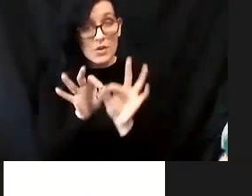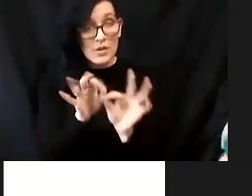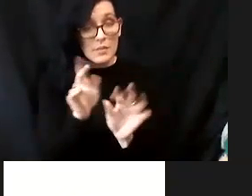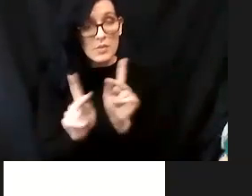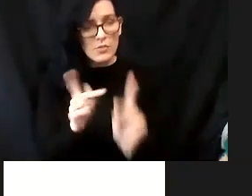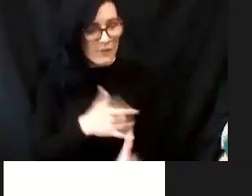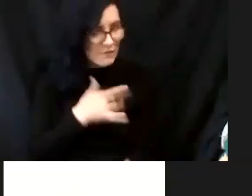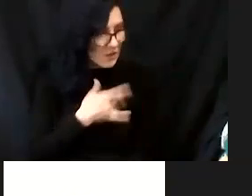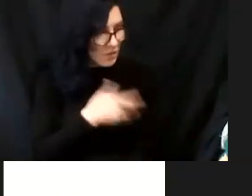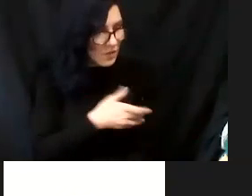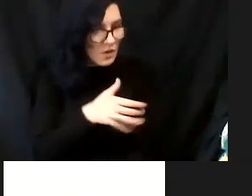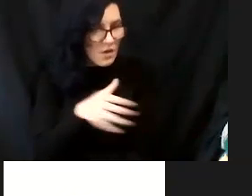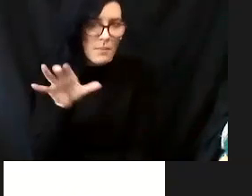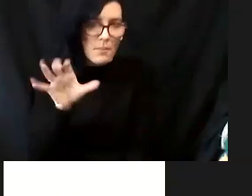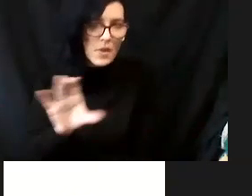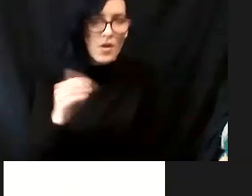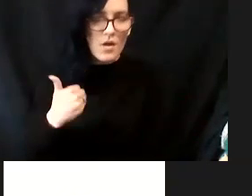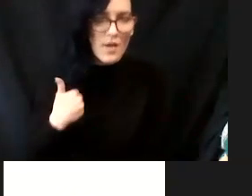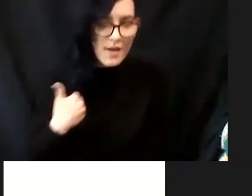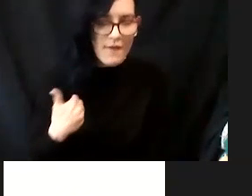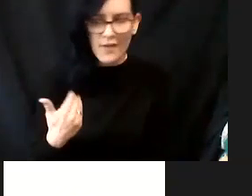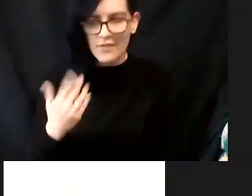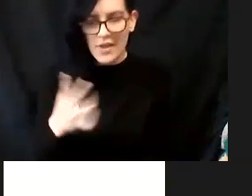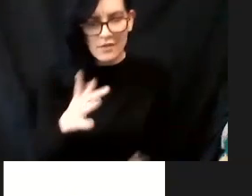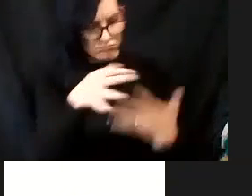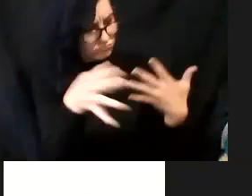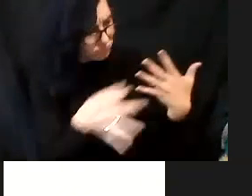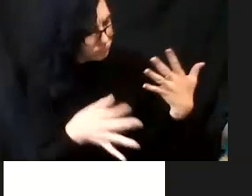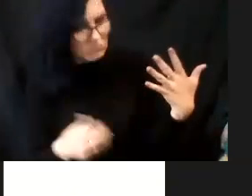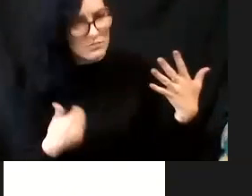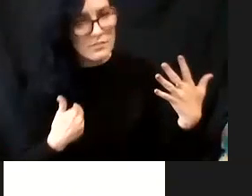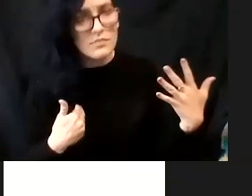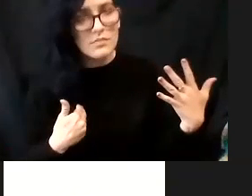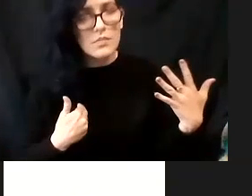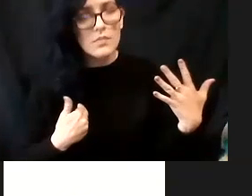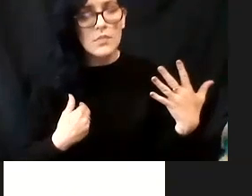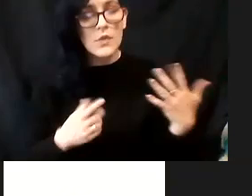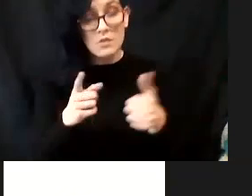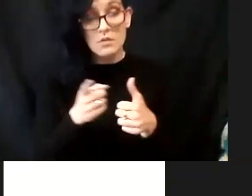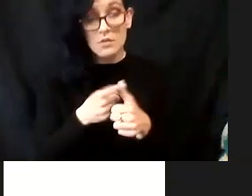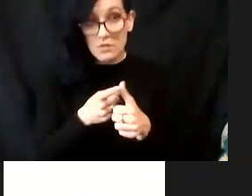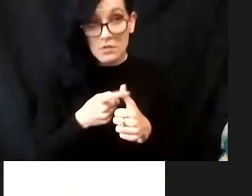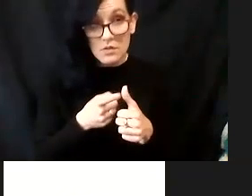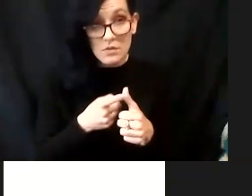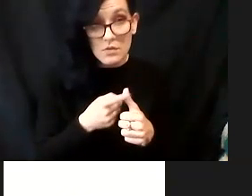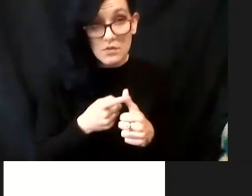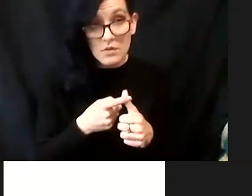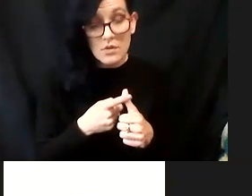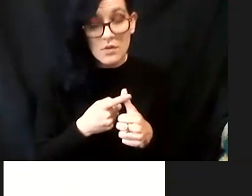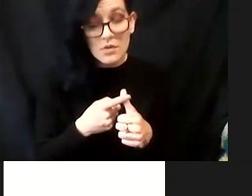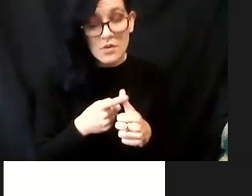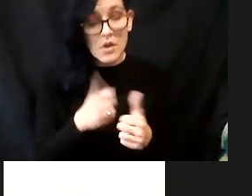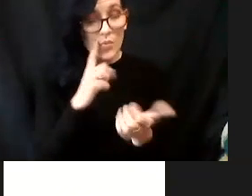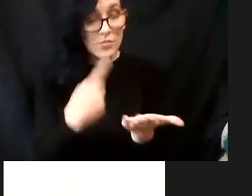the options that are out there for them. The first thing I'll talk about, because it's immediately